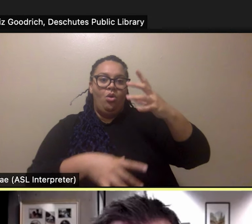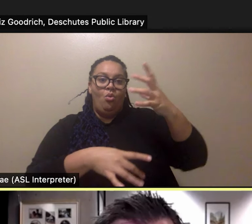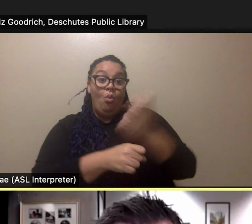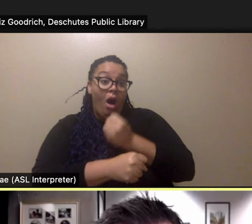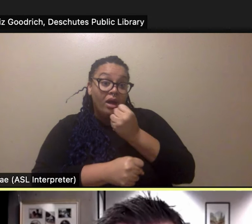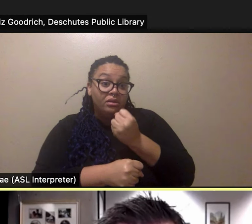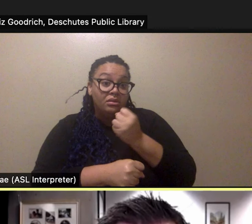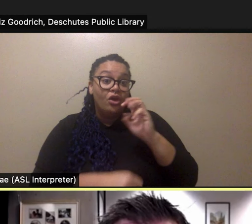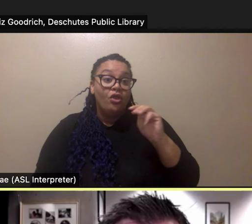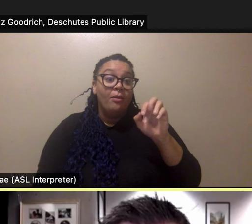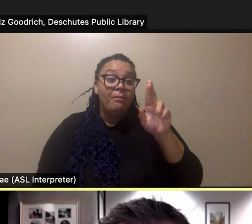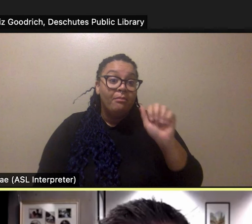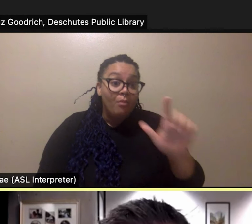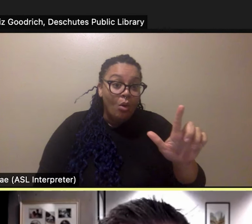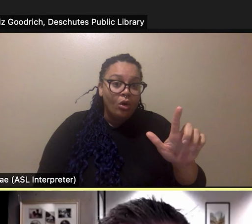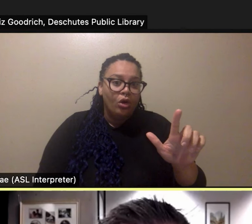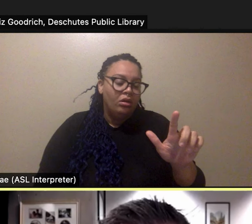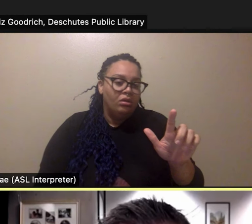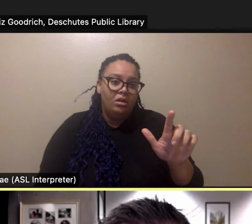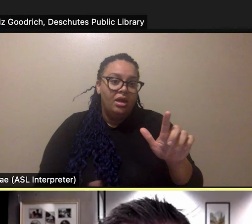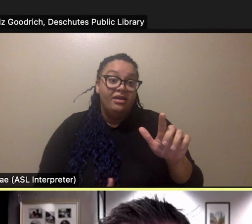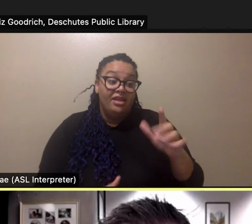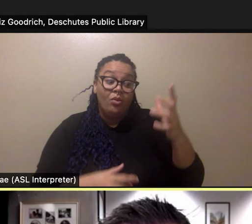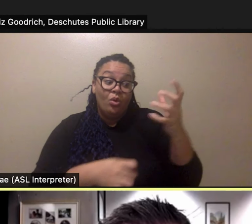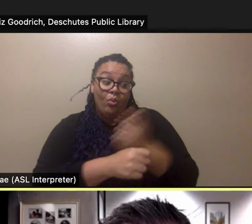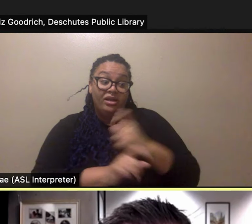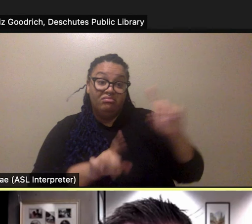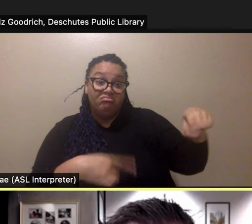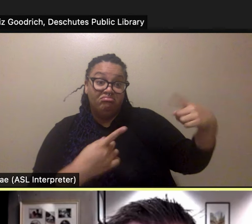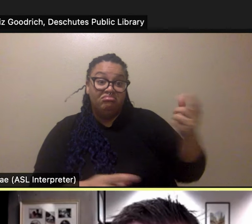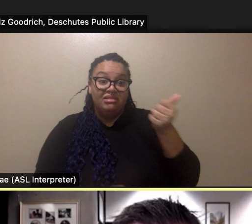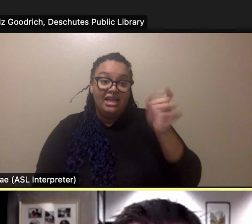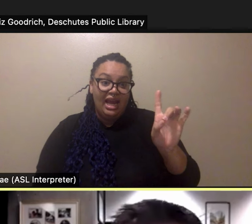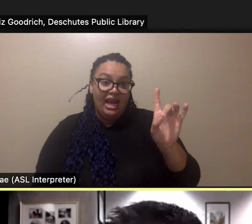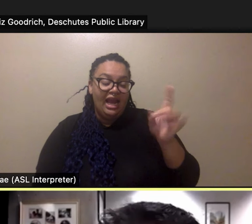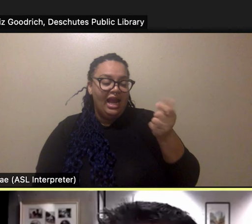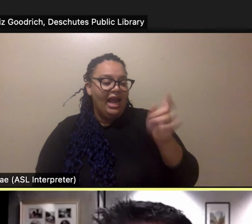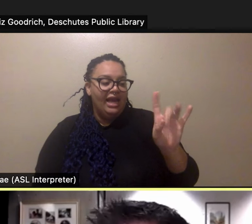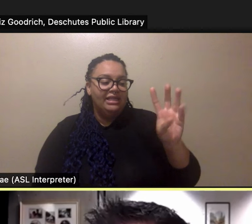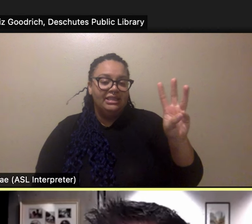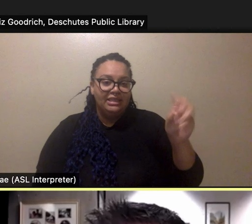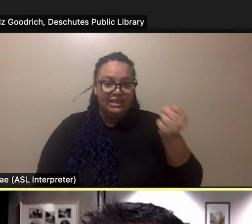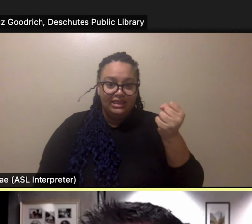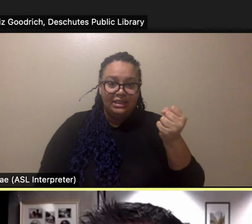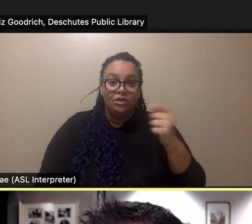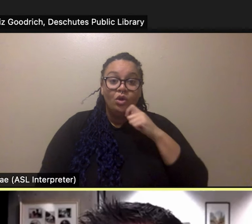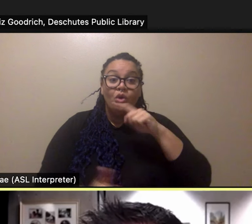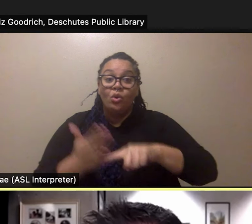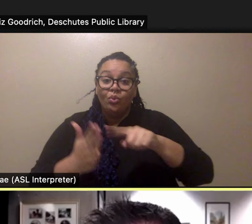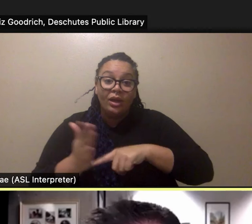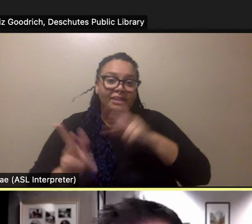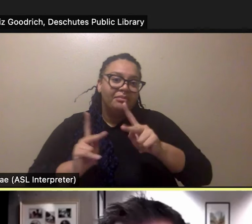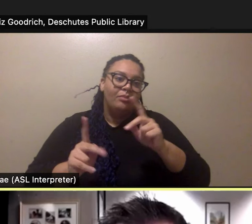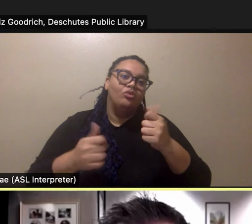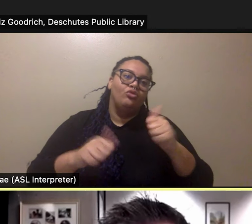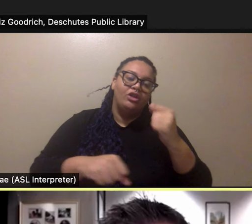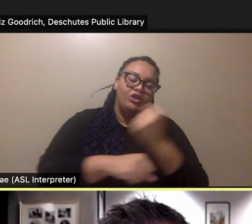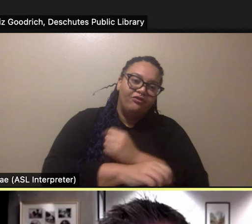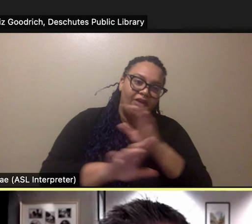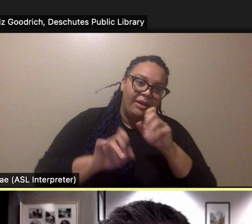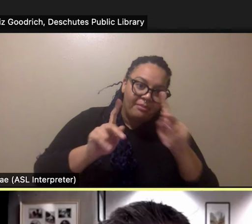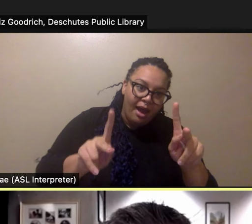the moral argument here, and they were winning by the 1860s. Racists tried to fight back in different ways to argue